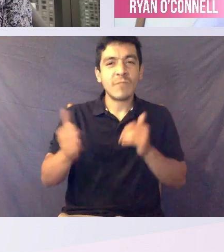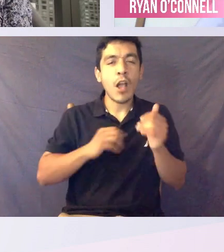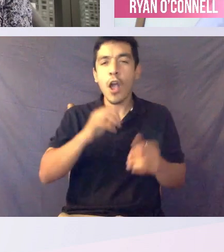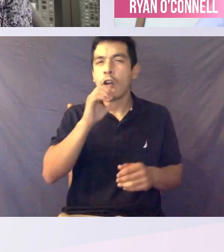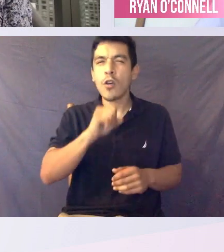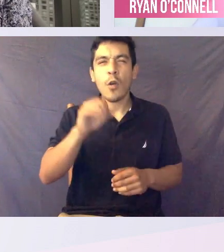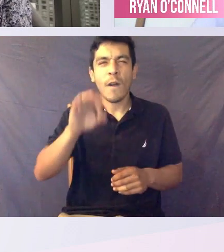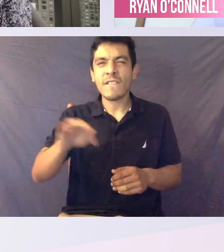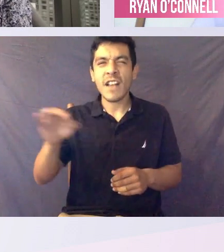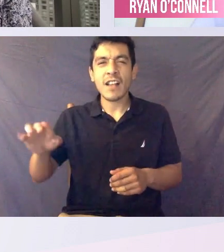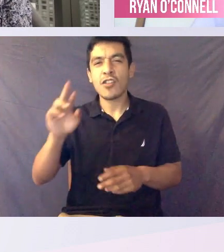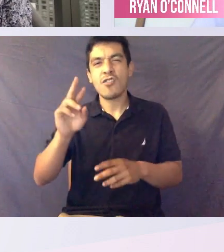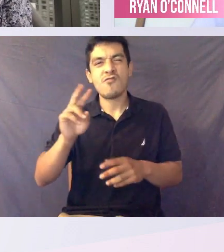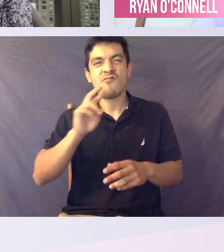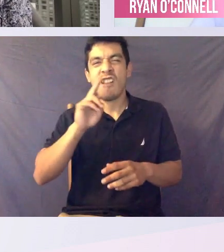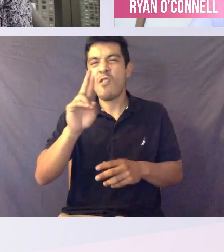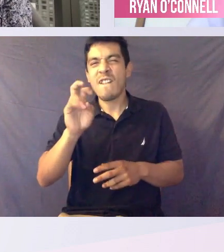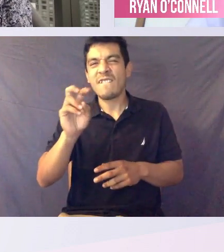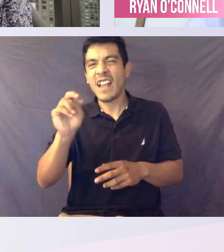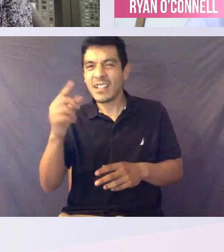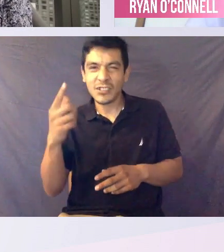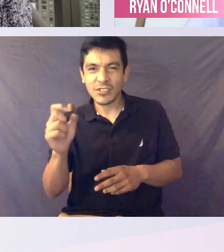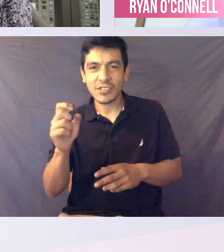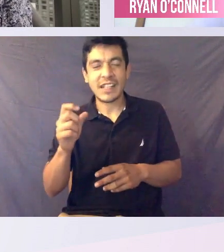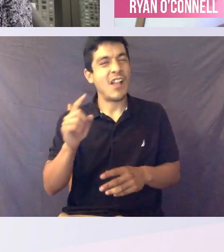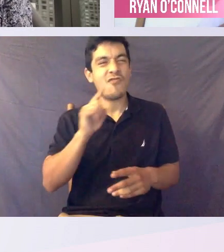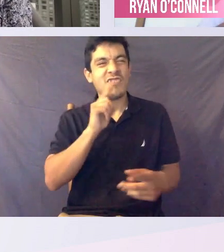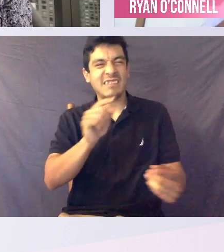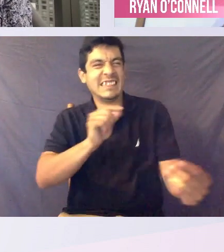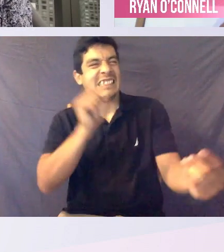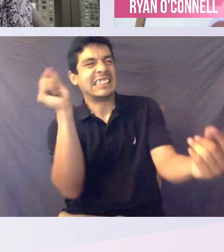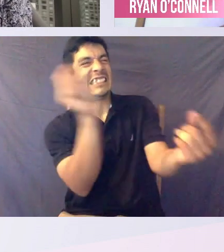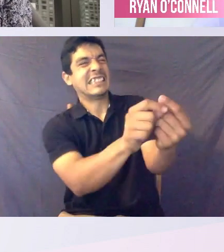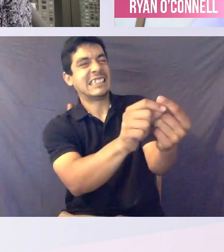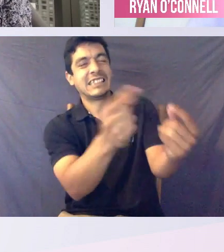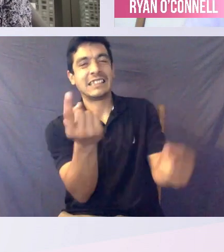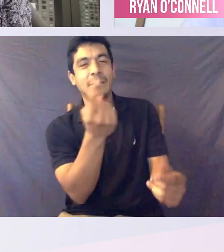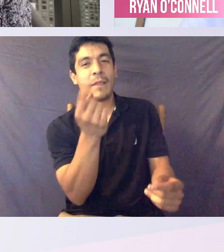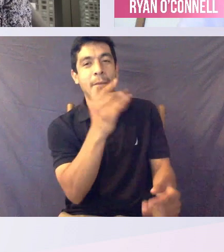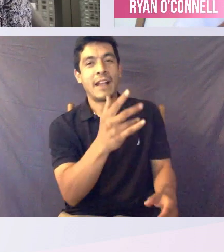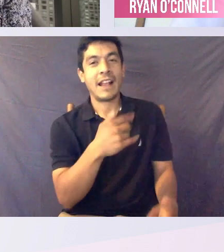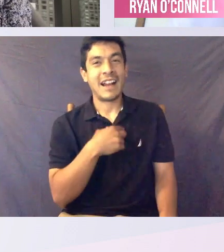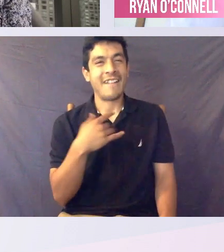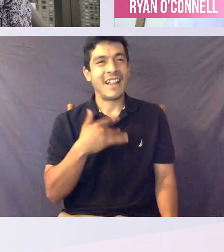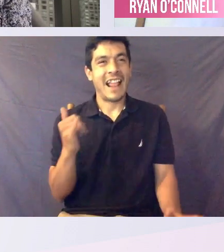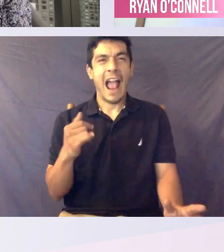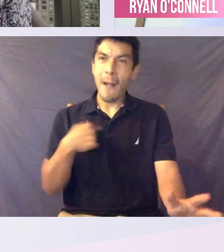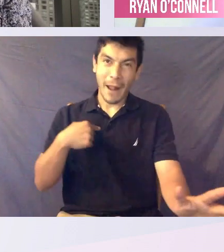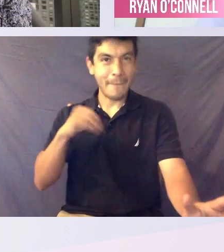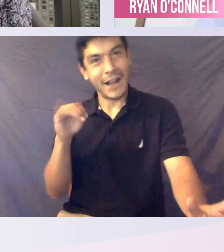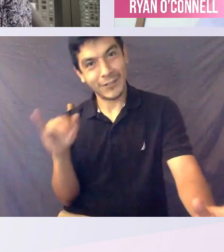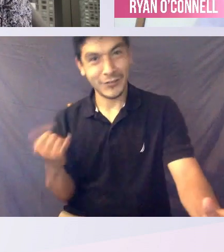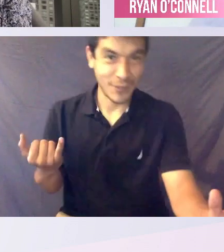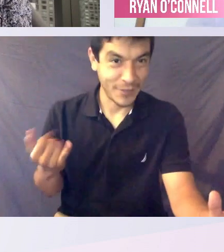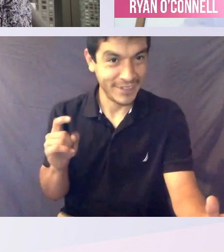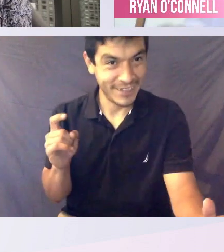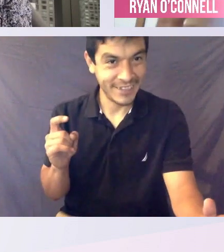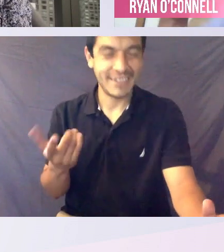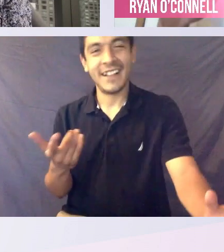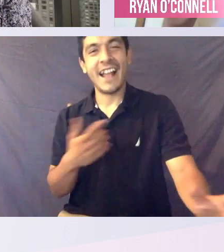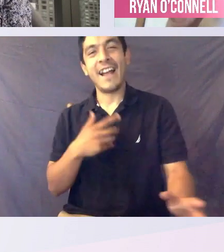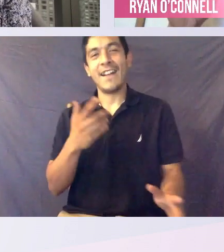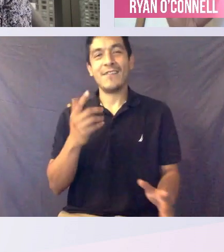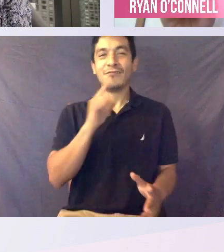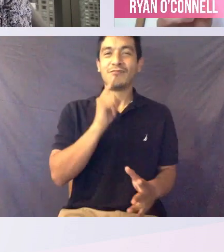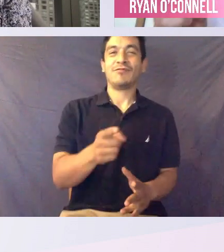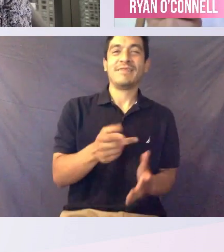or, like, a perceived slight and, like, getting back at the person. I'm like, am I Michael Jordan? Like, it's like, I truly, like,